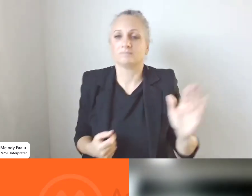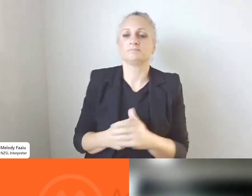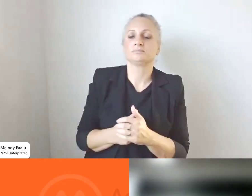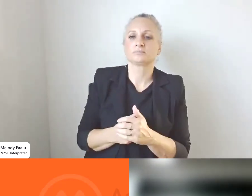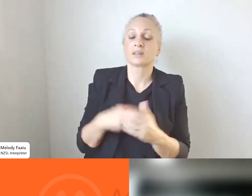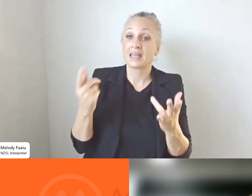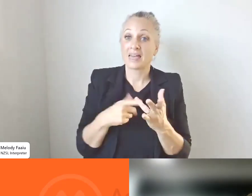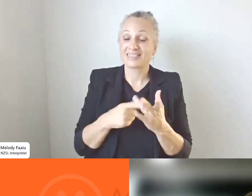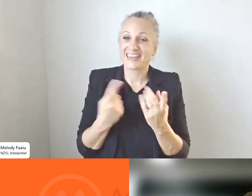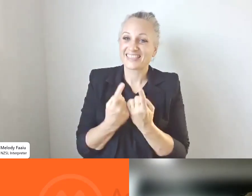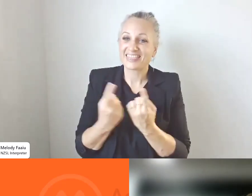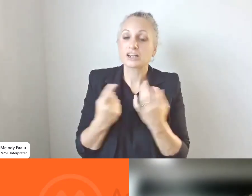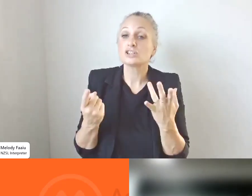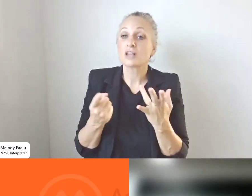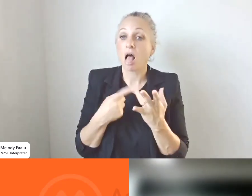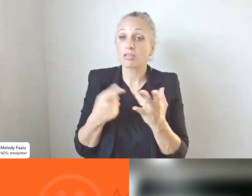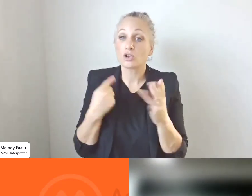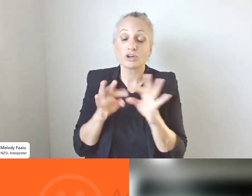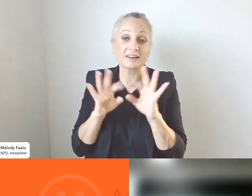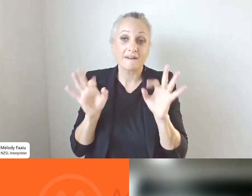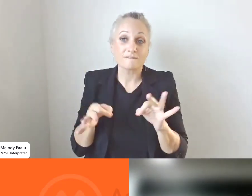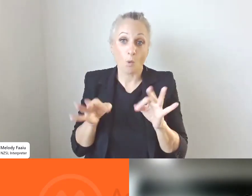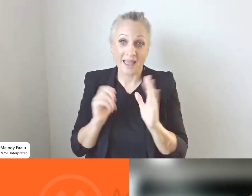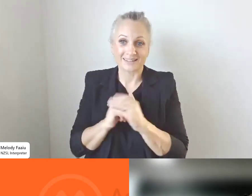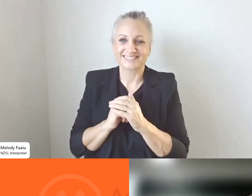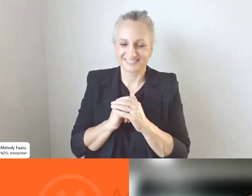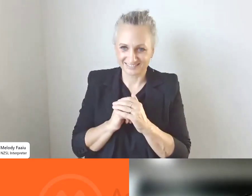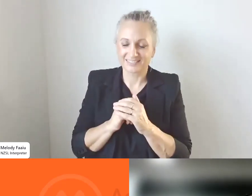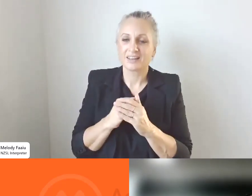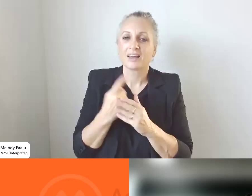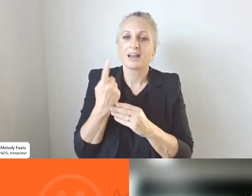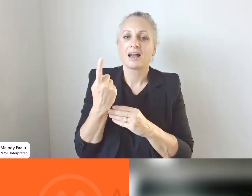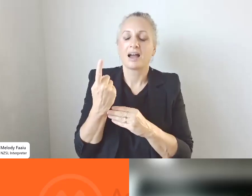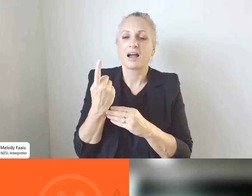formats. So one of the other new